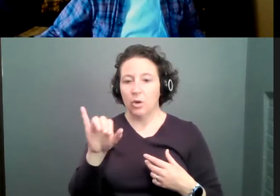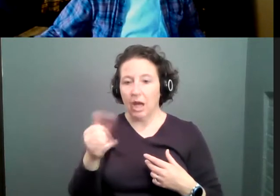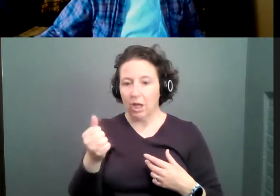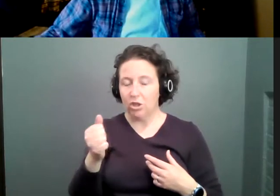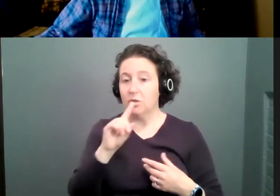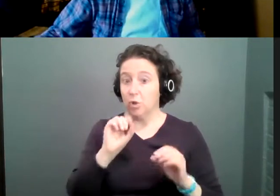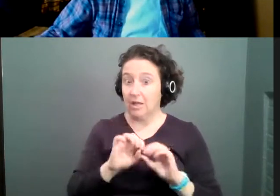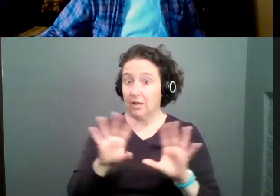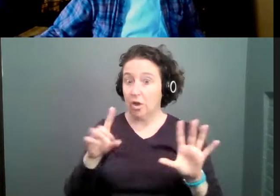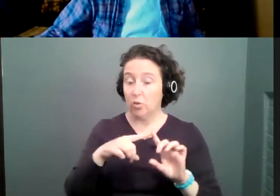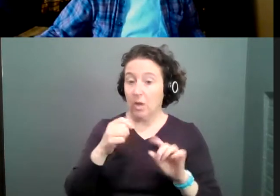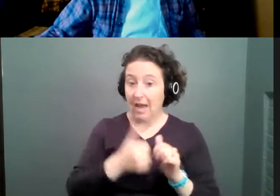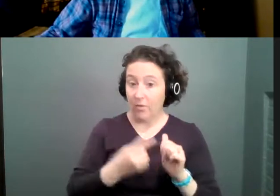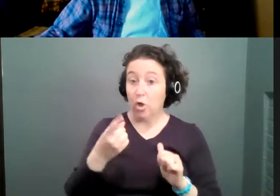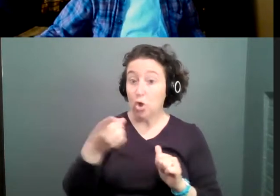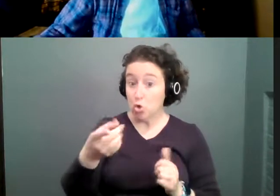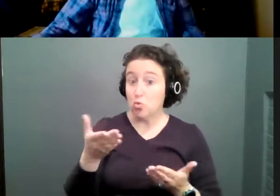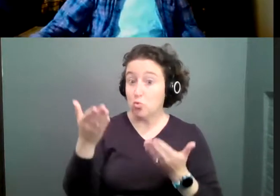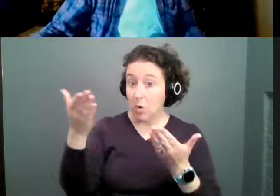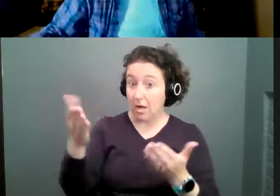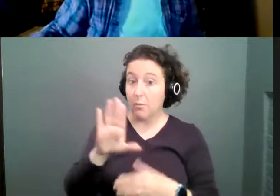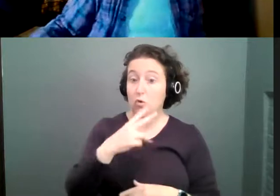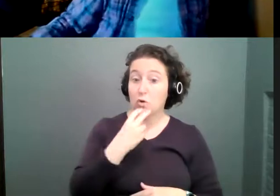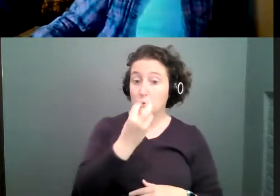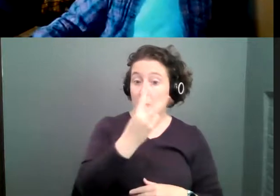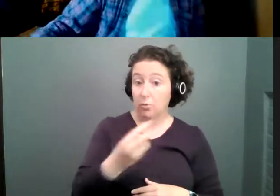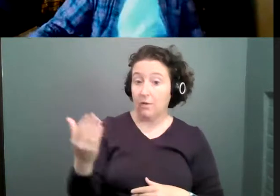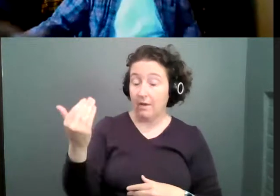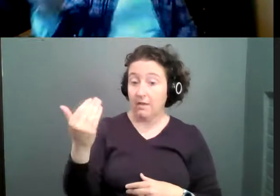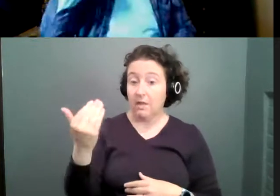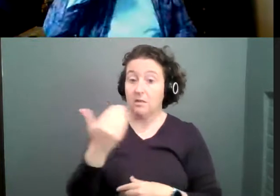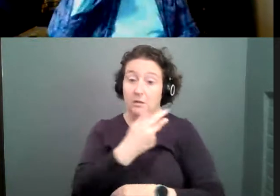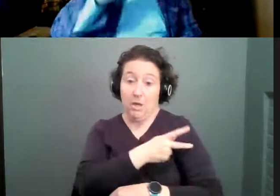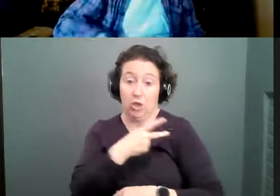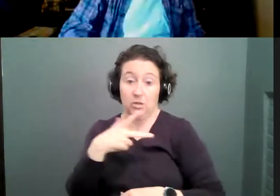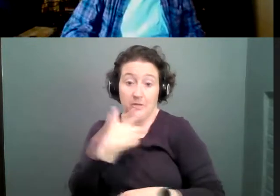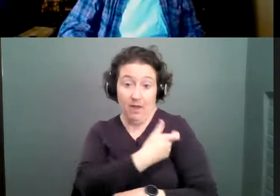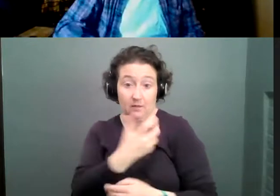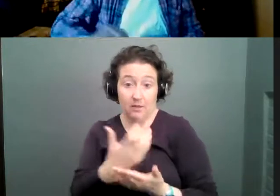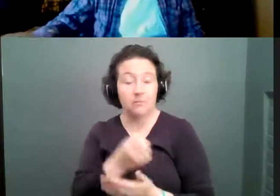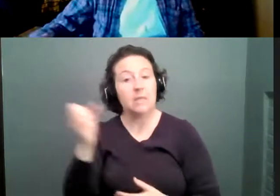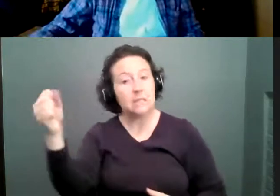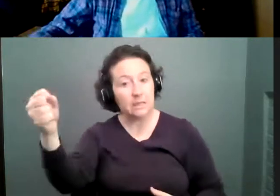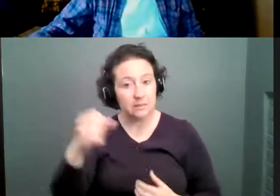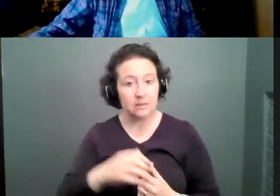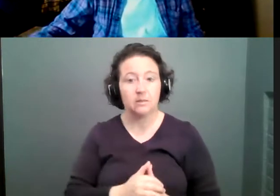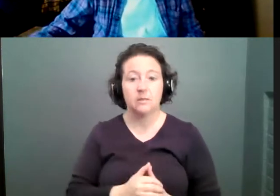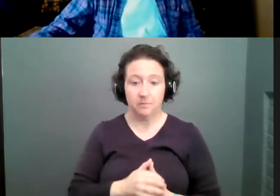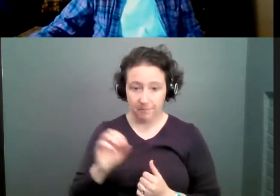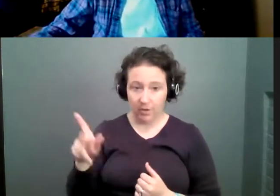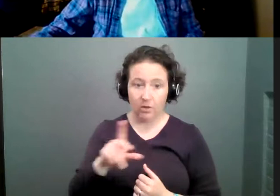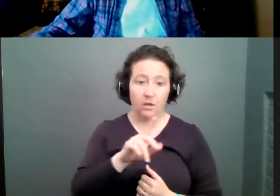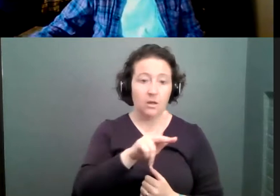very clear to everyone listening, are you recommending your 12 to 15-year-old patients be vaccinated? Yes, I am. Okay,